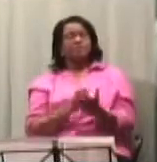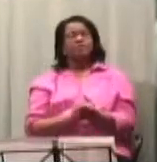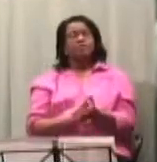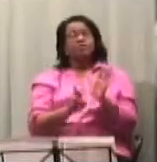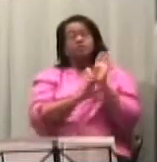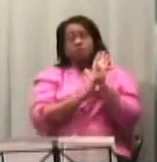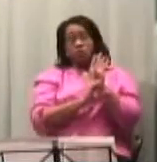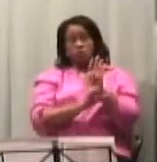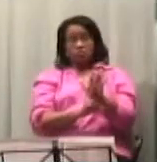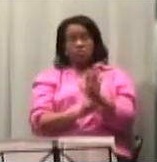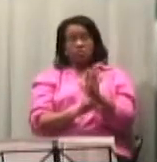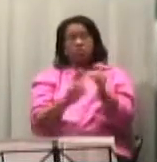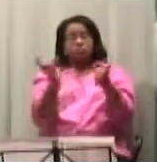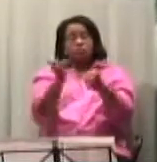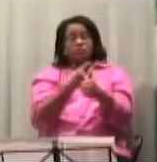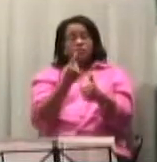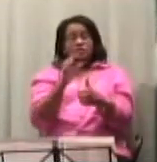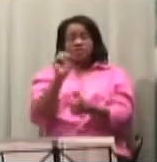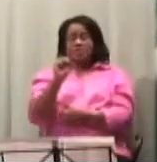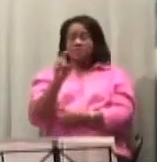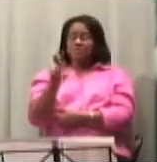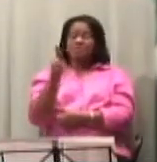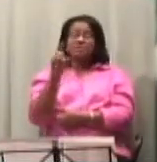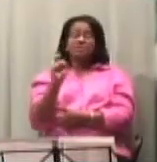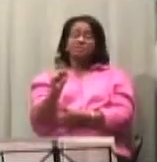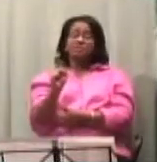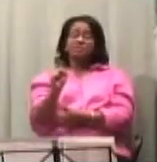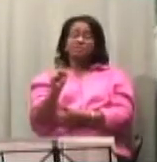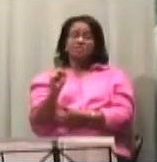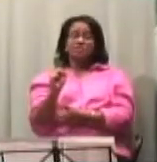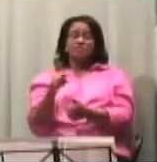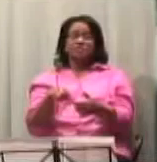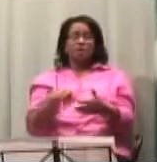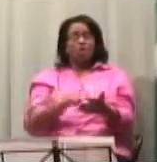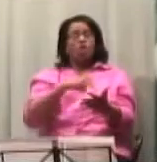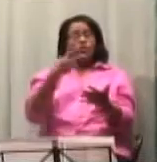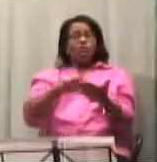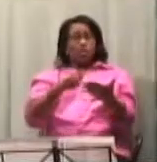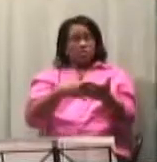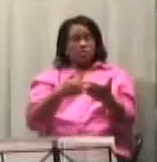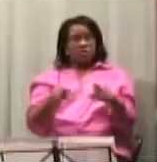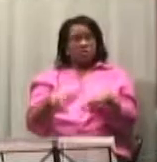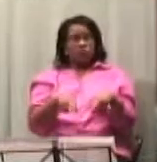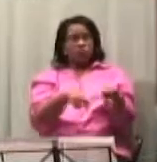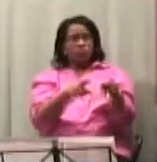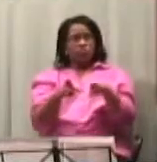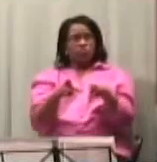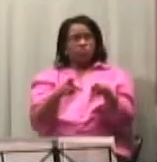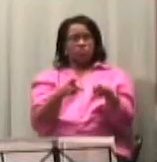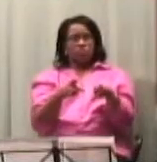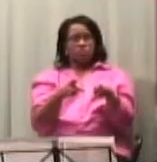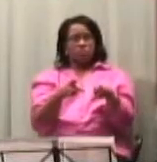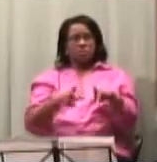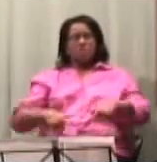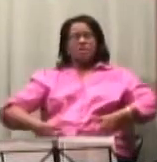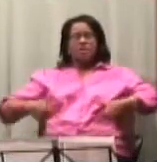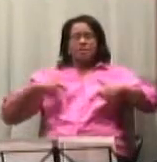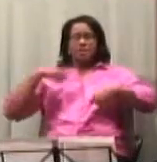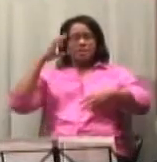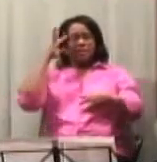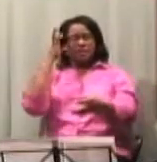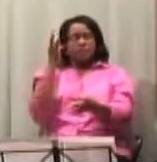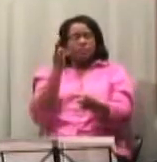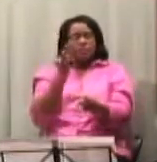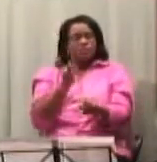those Christians who leave their faith with some interest, but not to get too